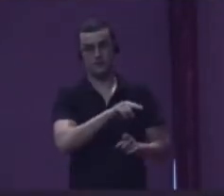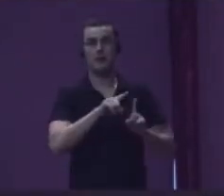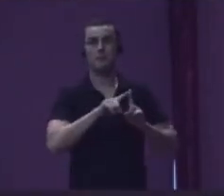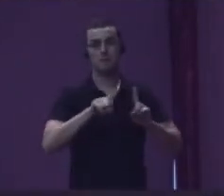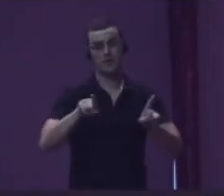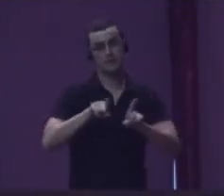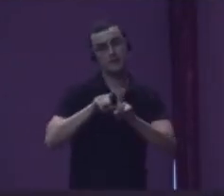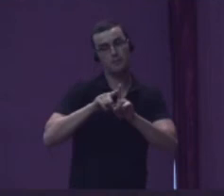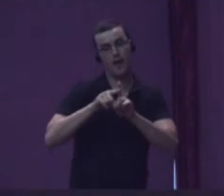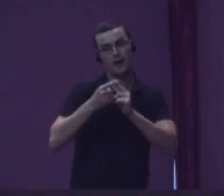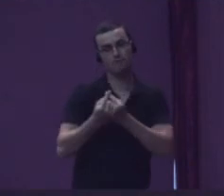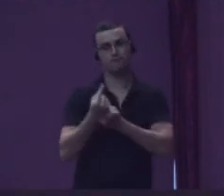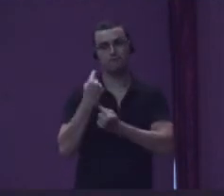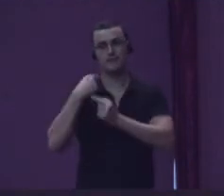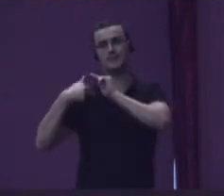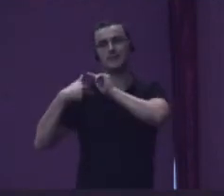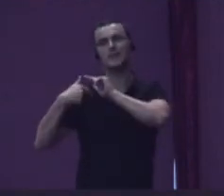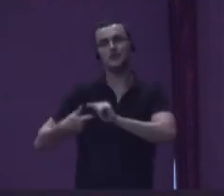techniques.